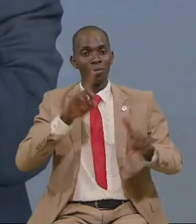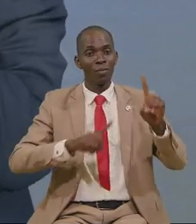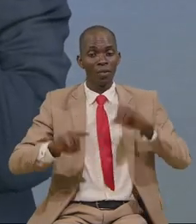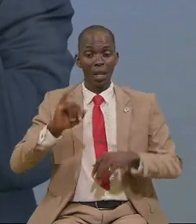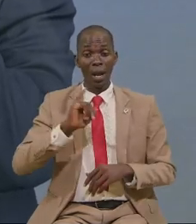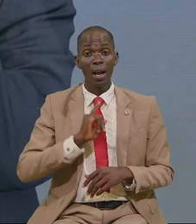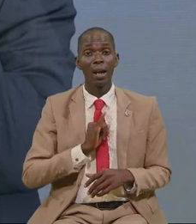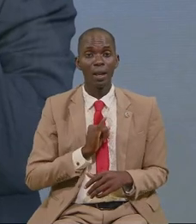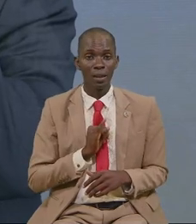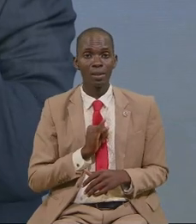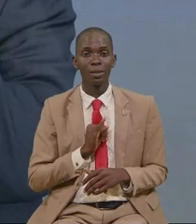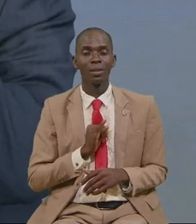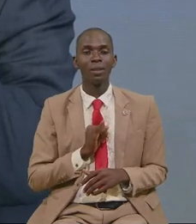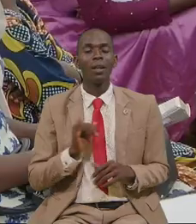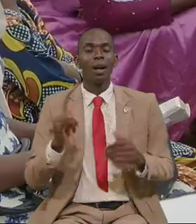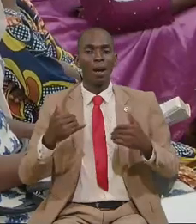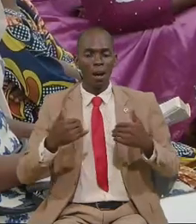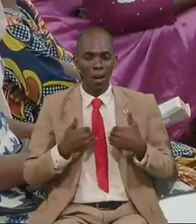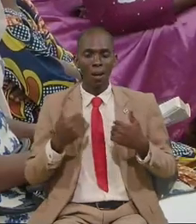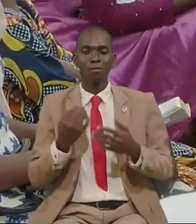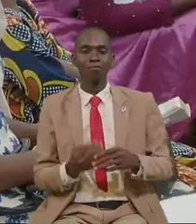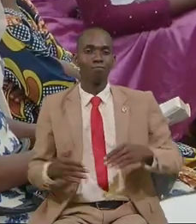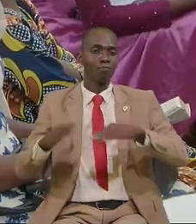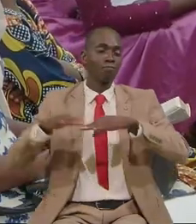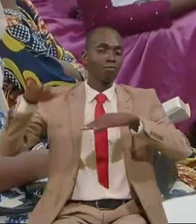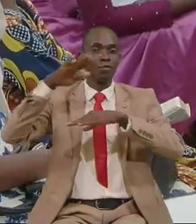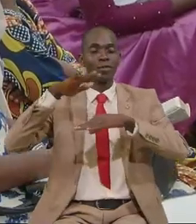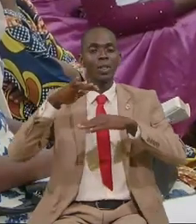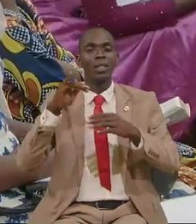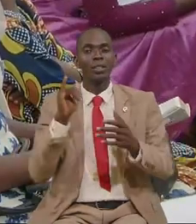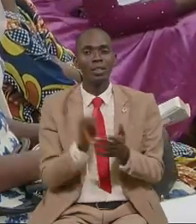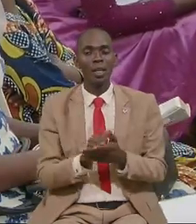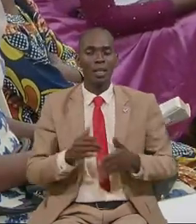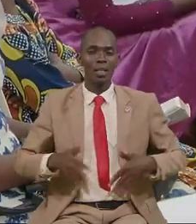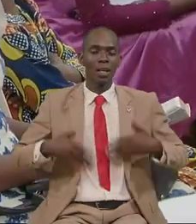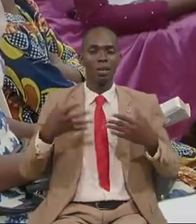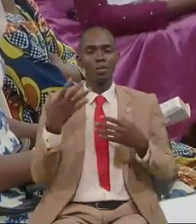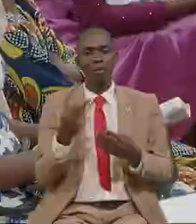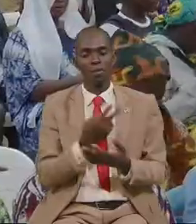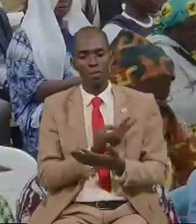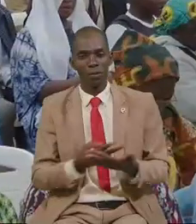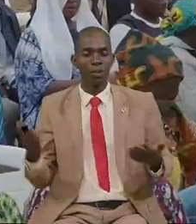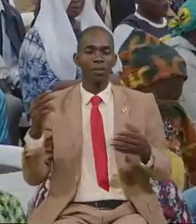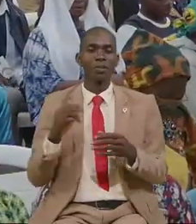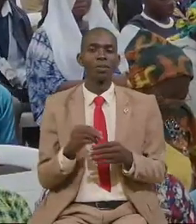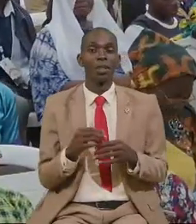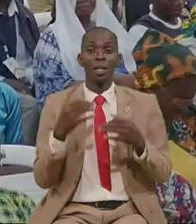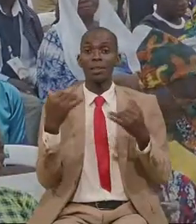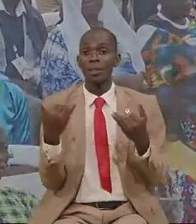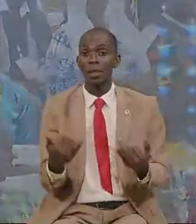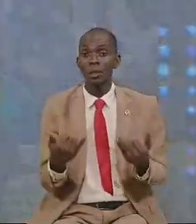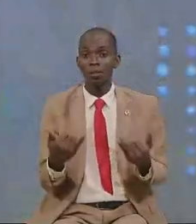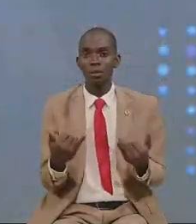I have graduated from that life of failure. Now